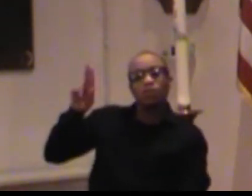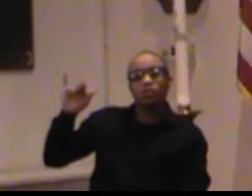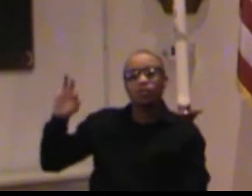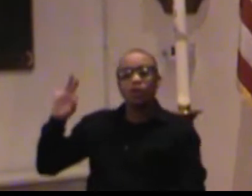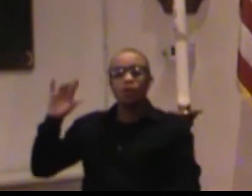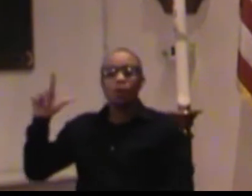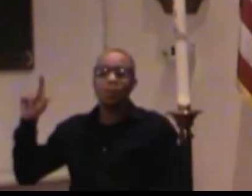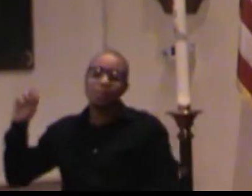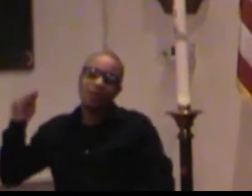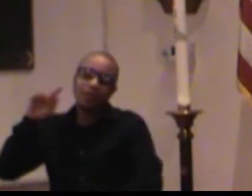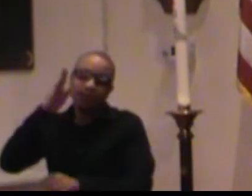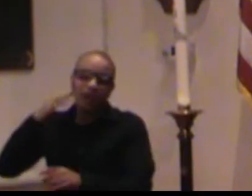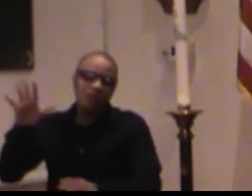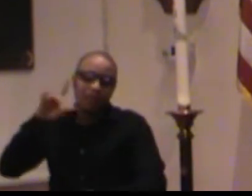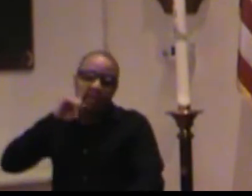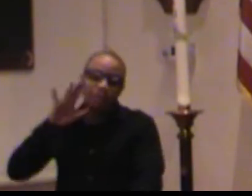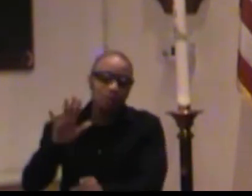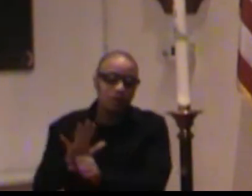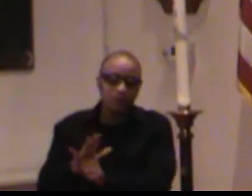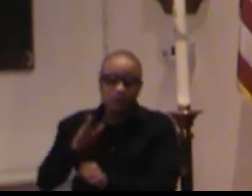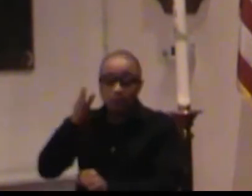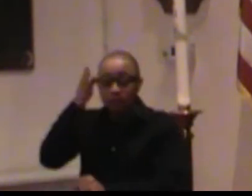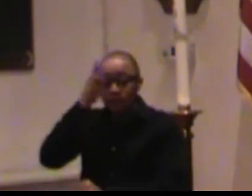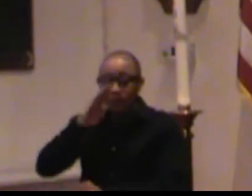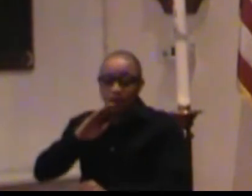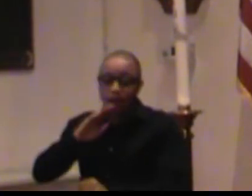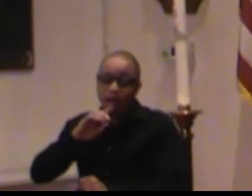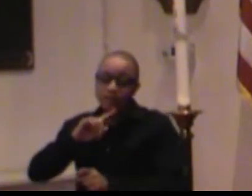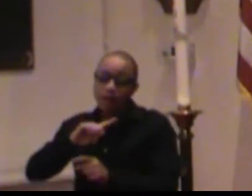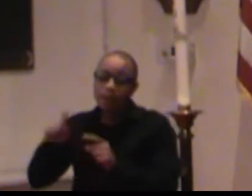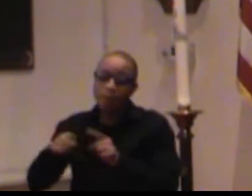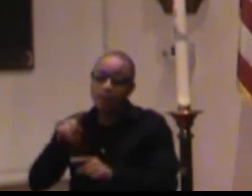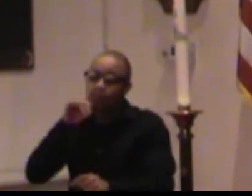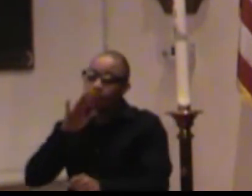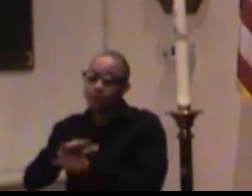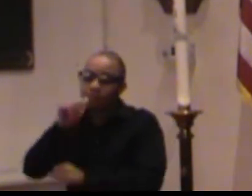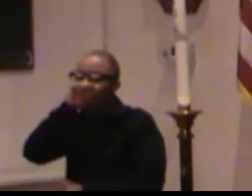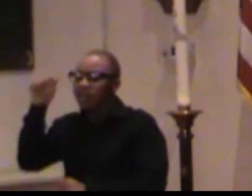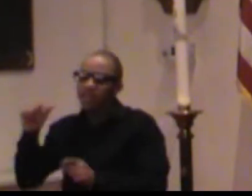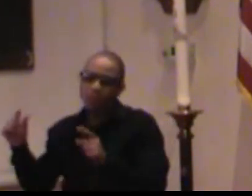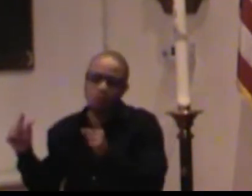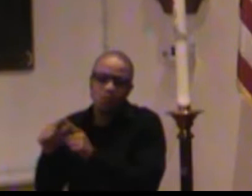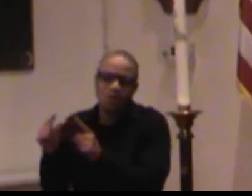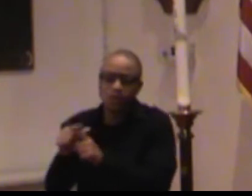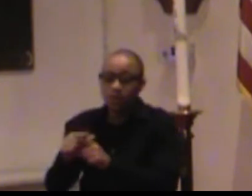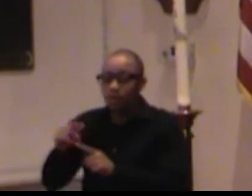everything that he promised. God's about to fulfill every prophetic word.